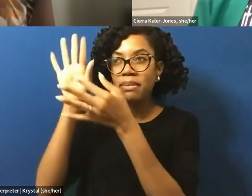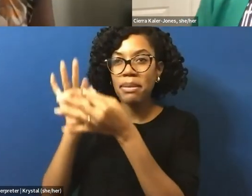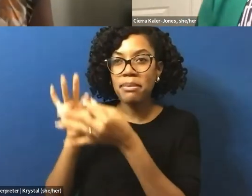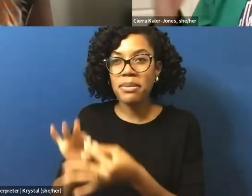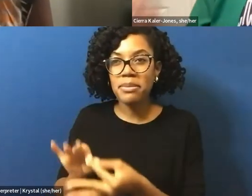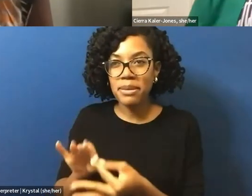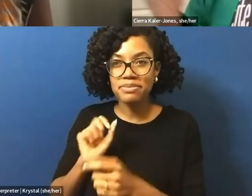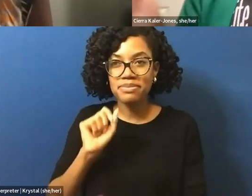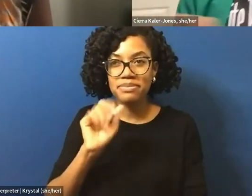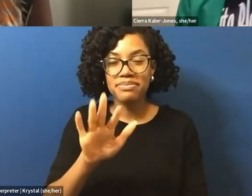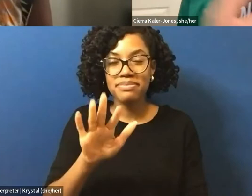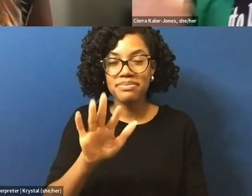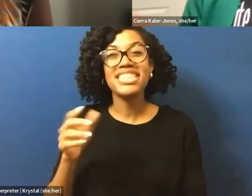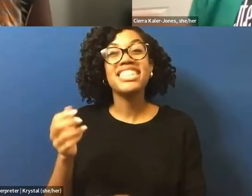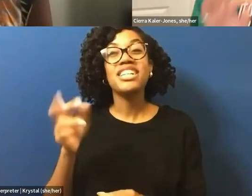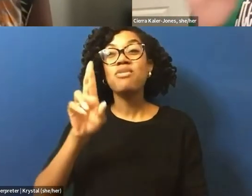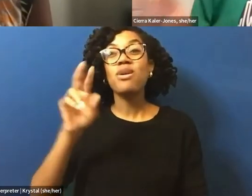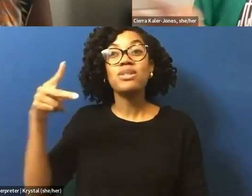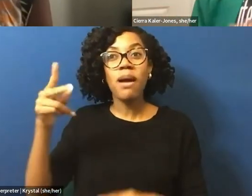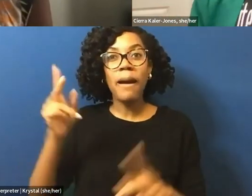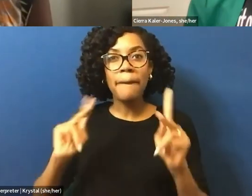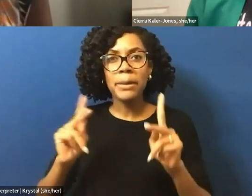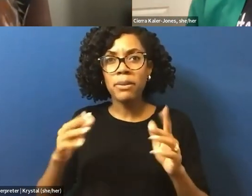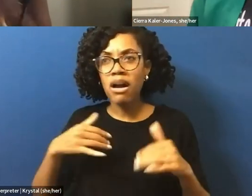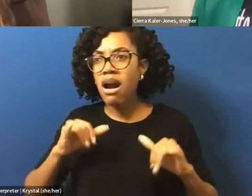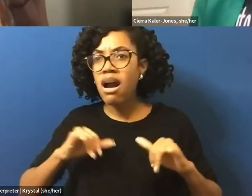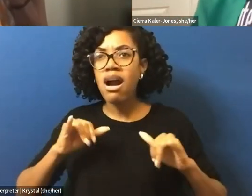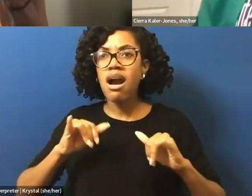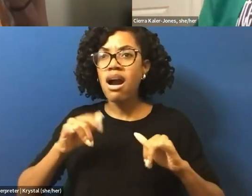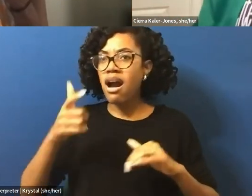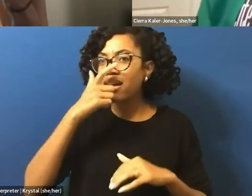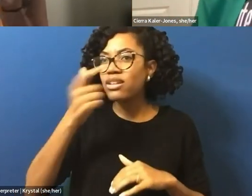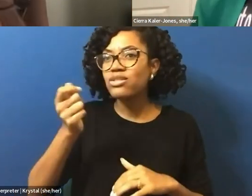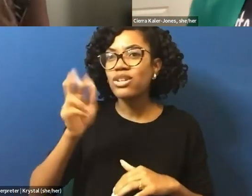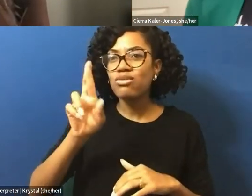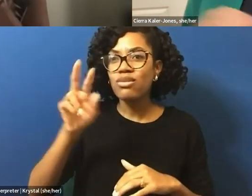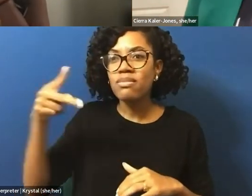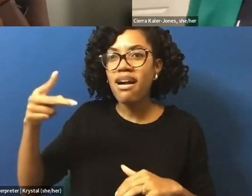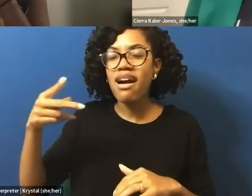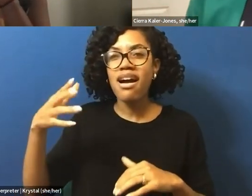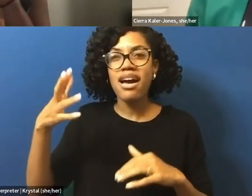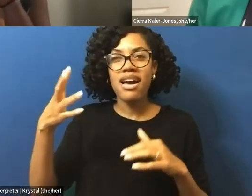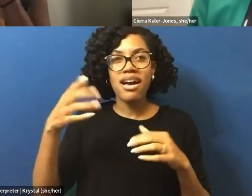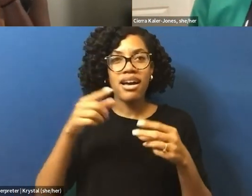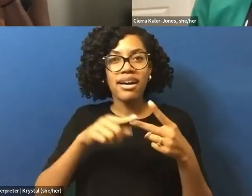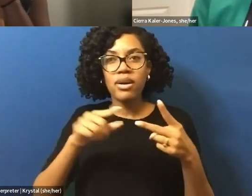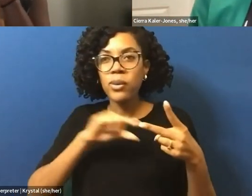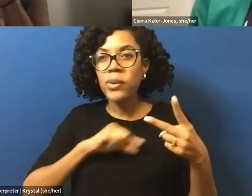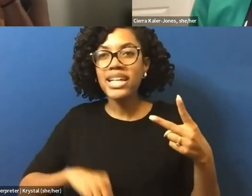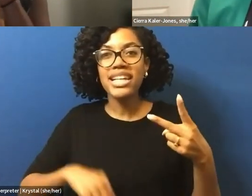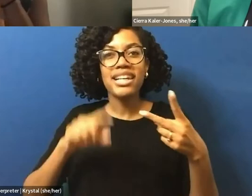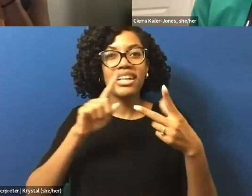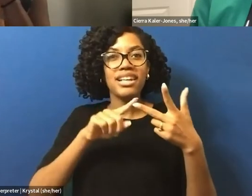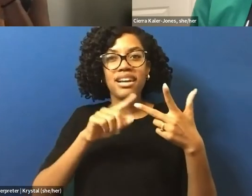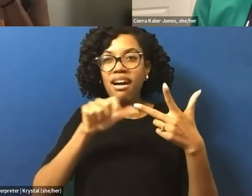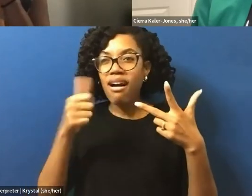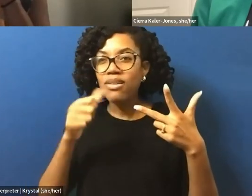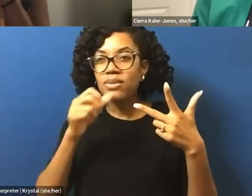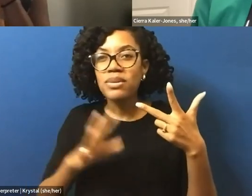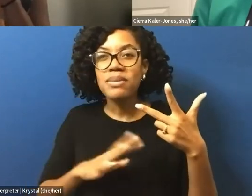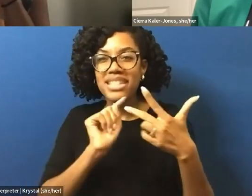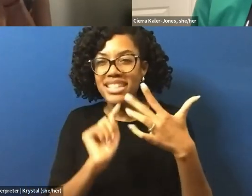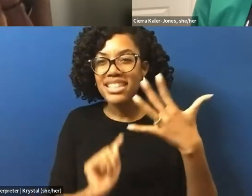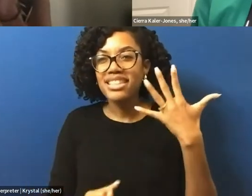Mrs. Rosa Parks, many people were sparked about other folks that they talked about too. And so folks in the chat are wondering about Queen Mother